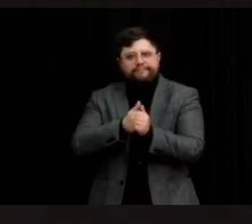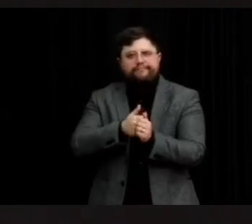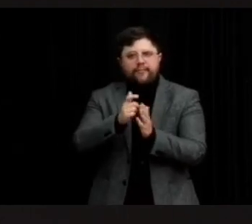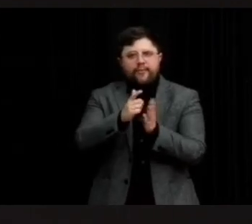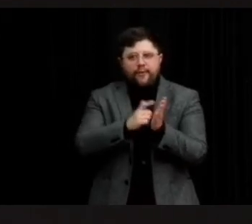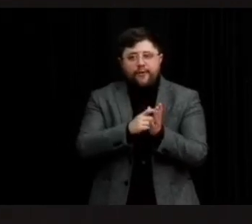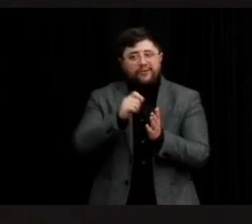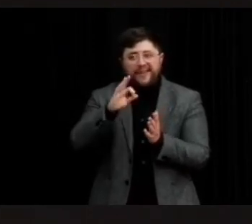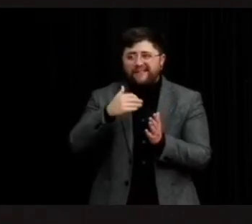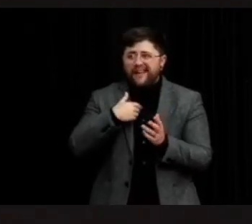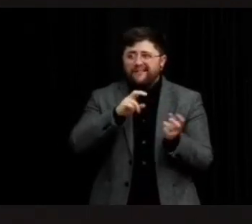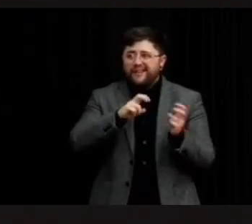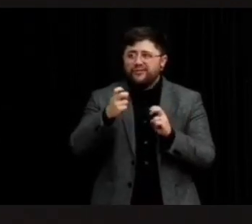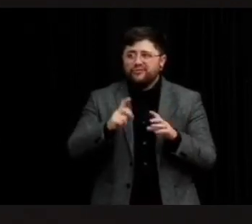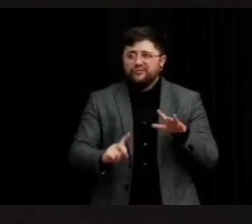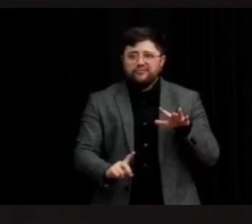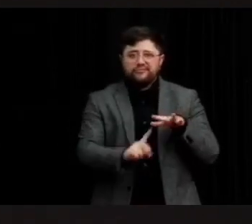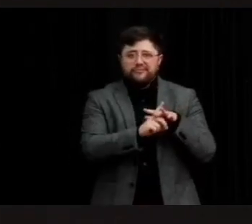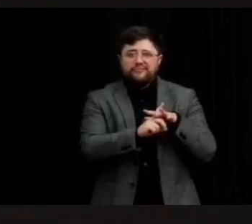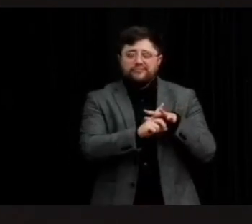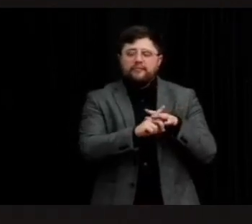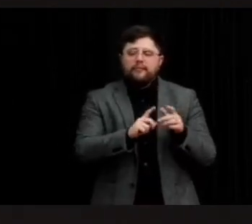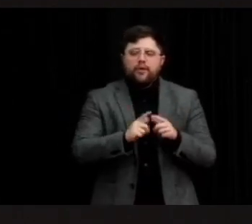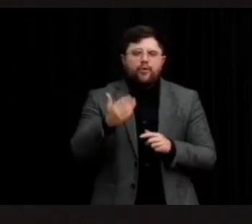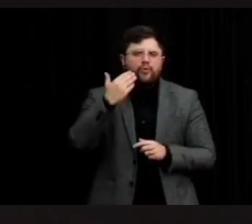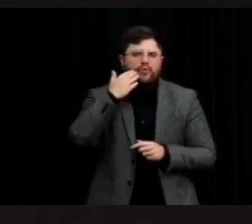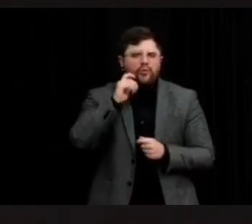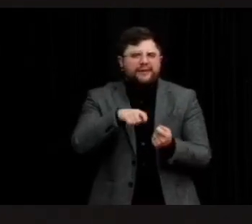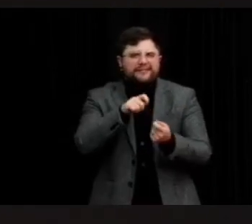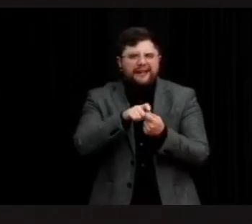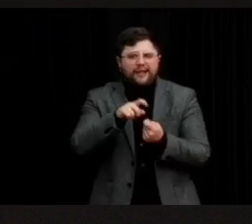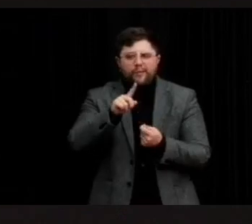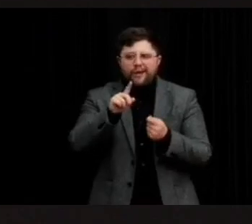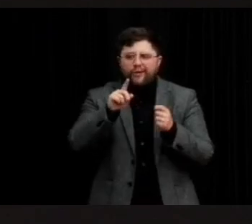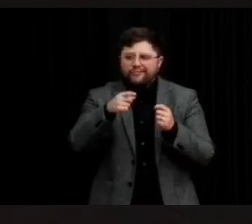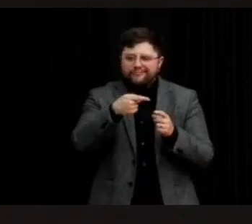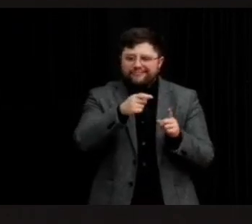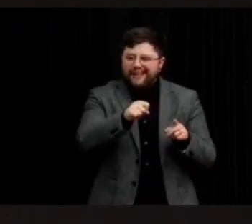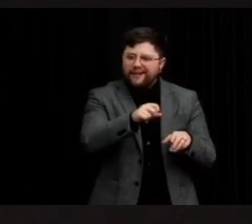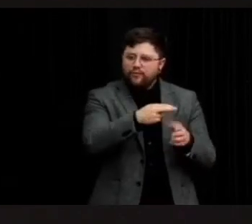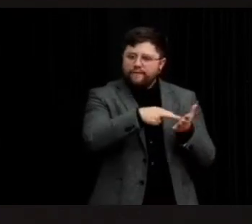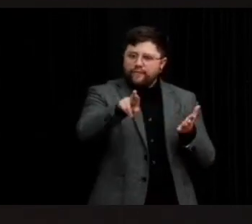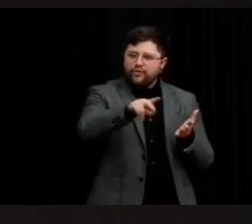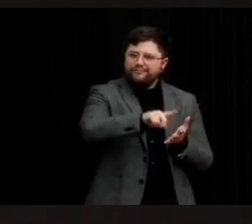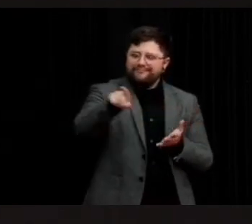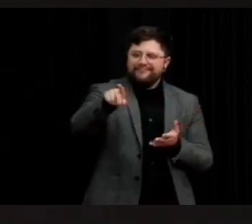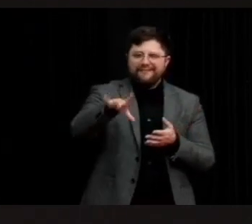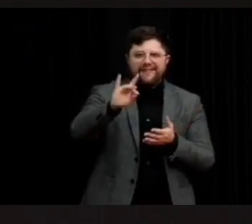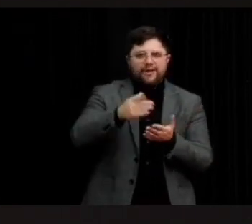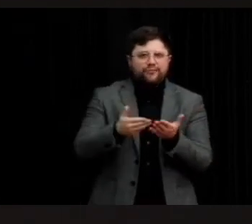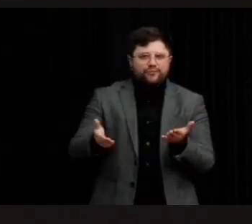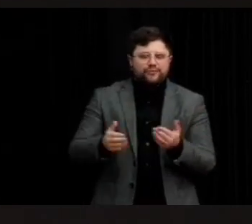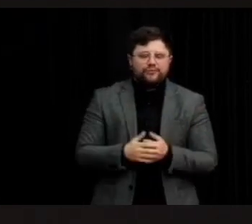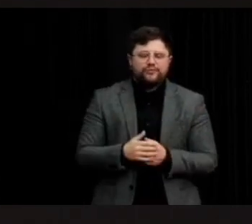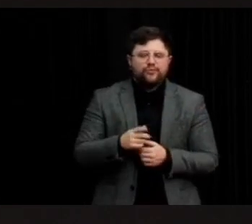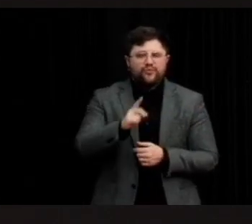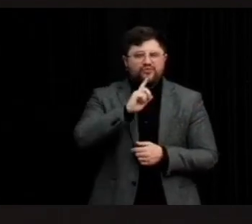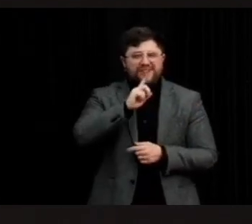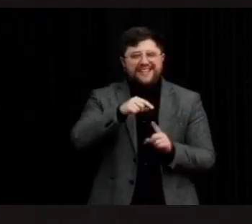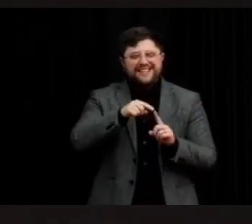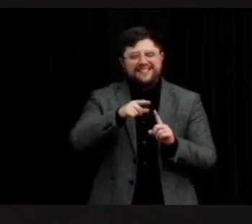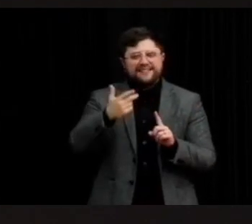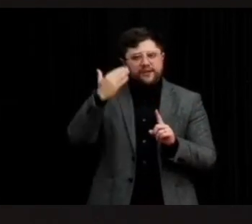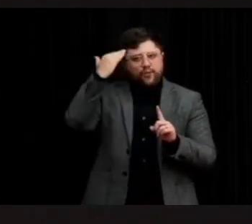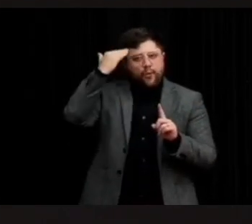that if there is an issue, that they know exactly where they can direct that consumer to go. So I think it's a matter of being